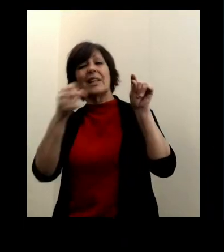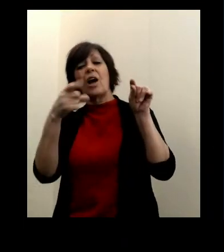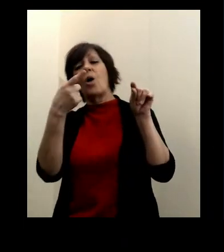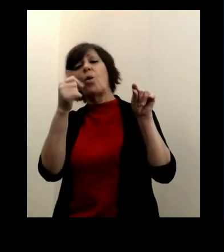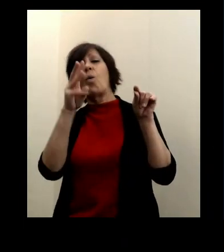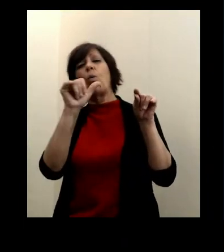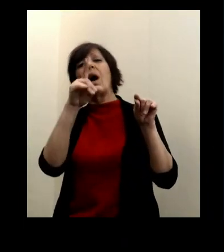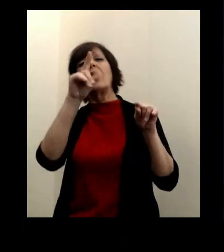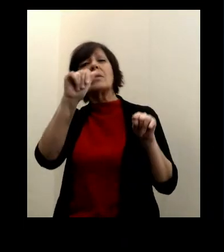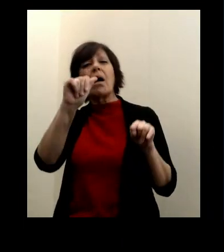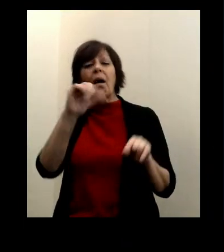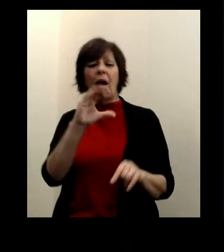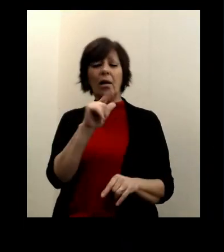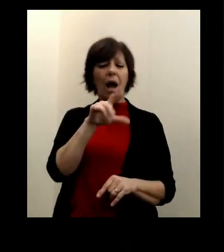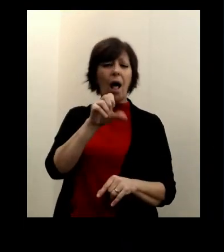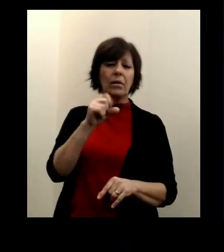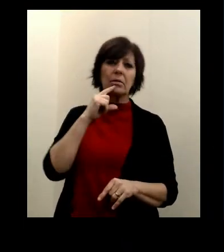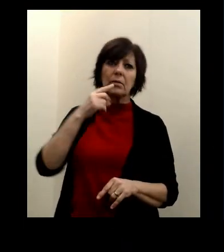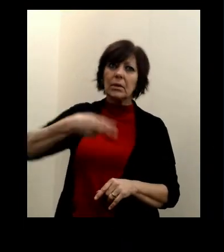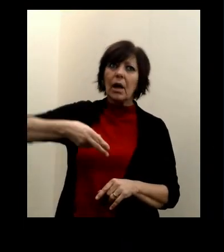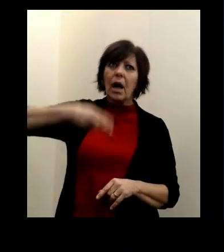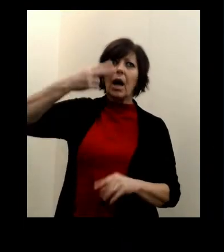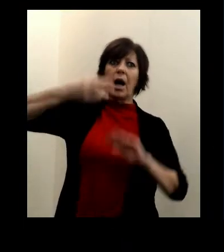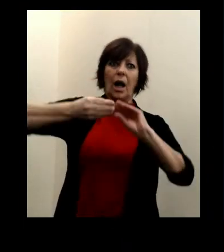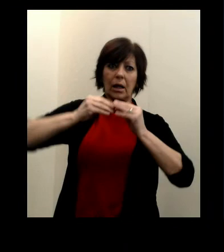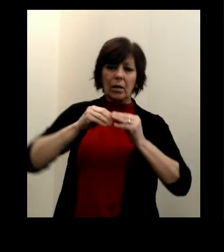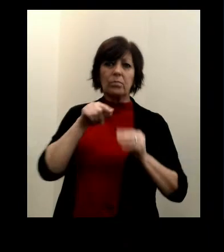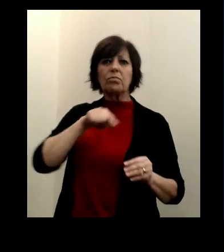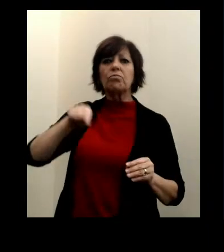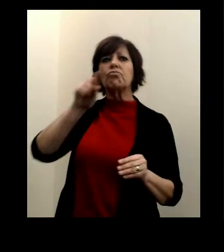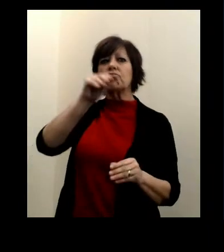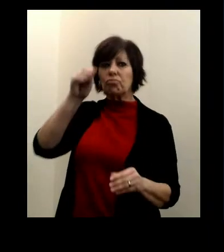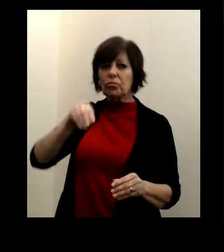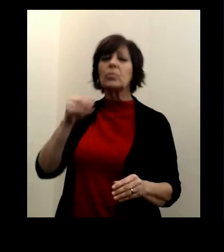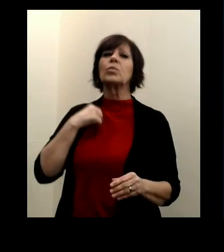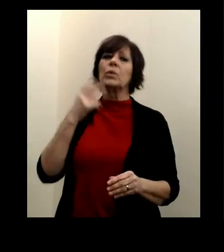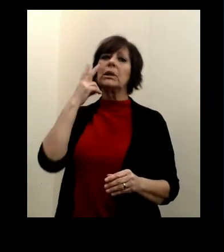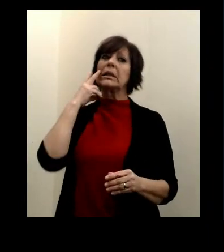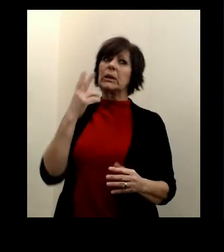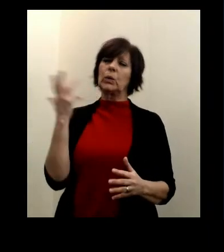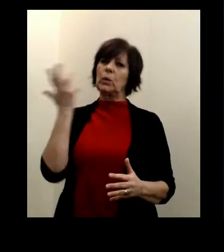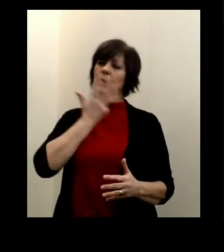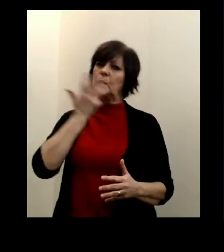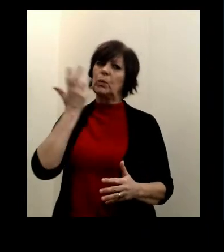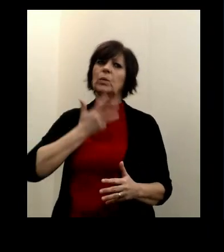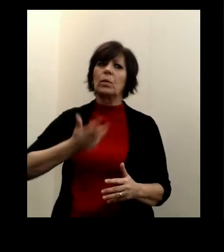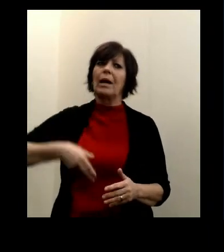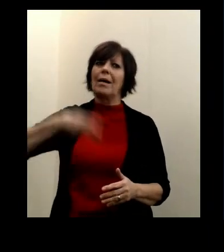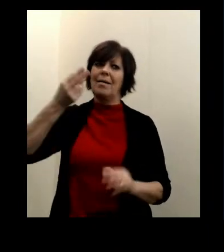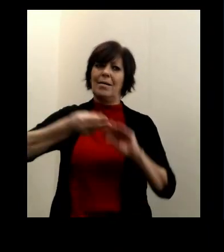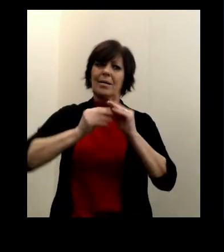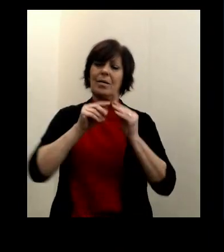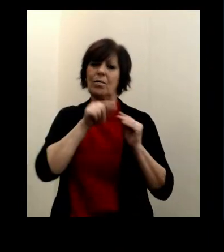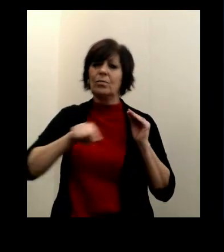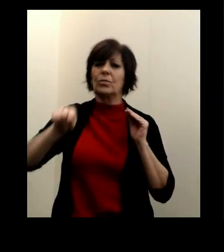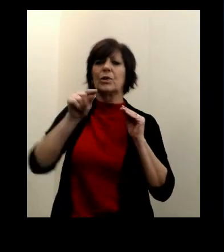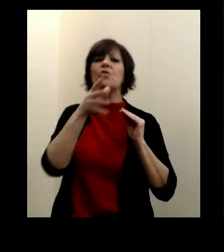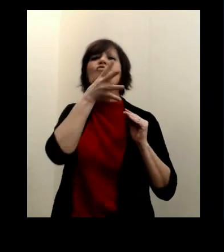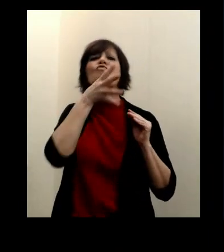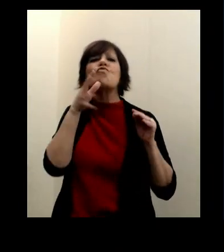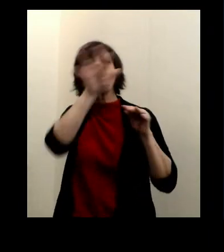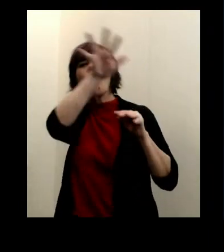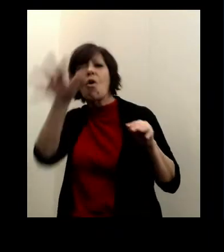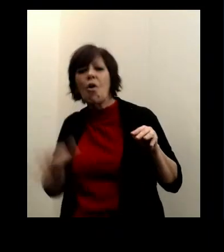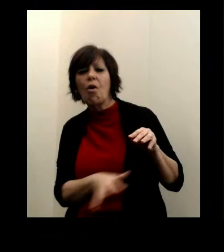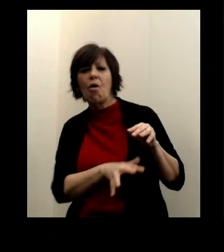and Collins, some very high numbers of those who were tested. So we're seeing some exceptionally high numbers of positivity rates in our rural regions